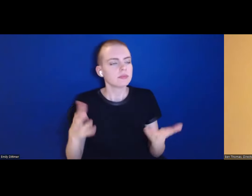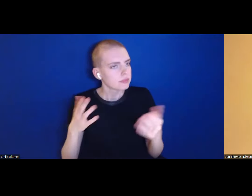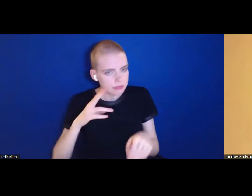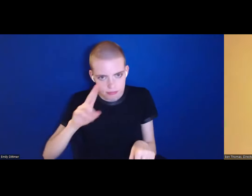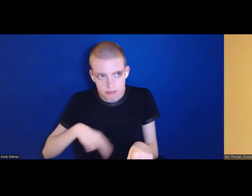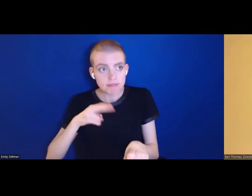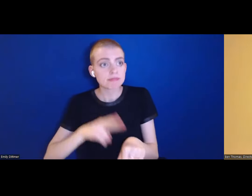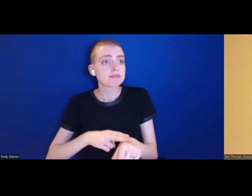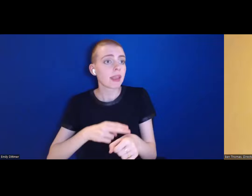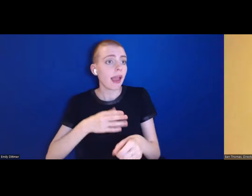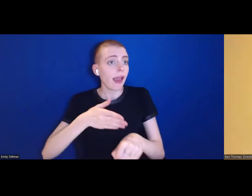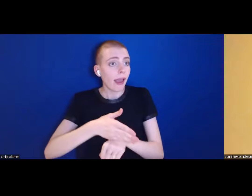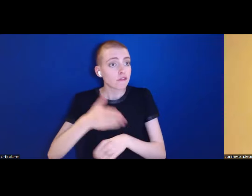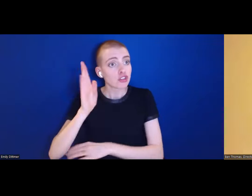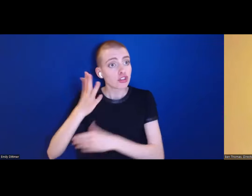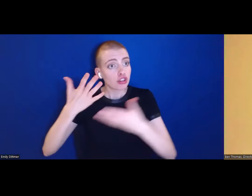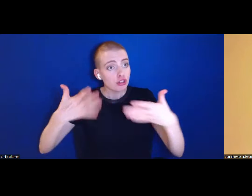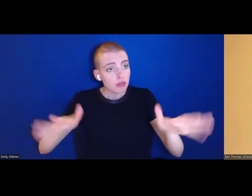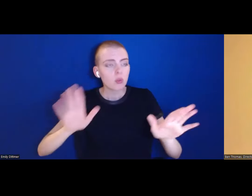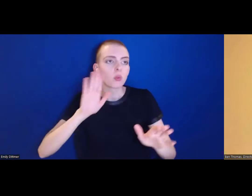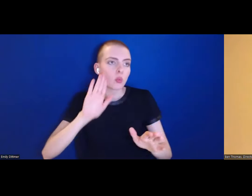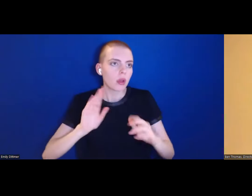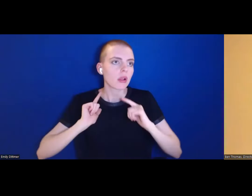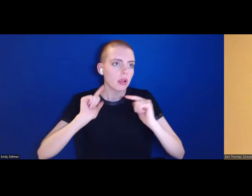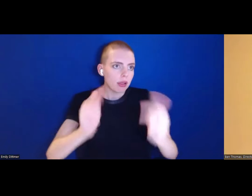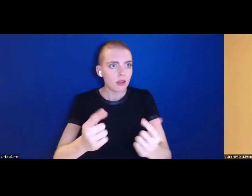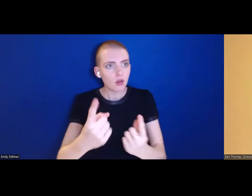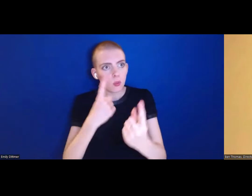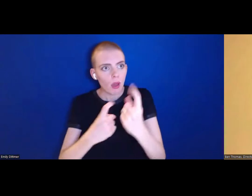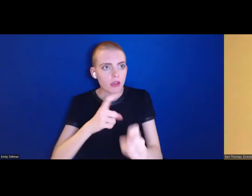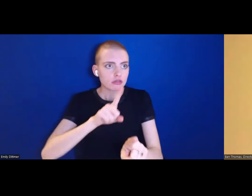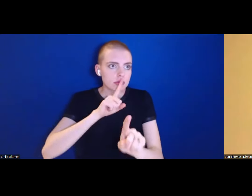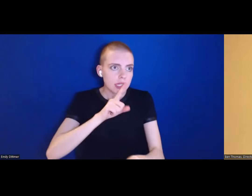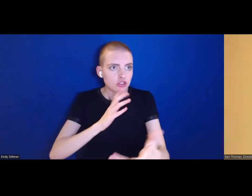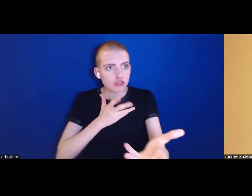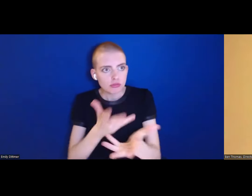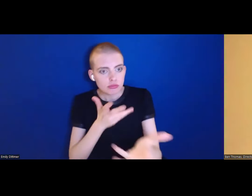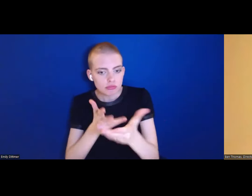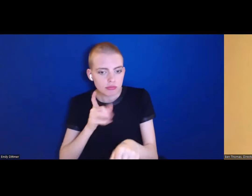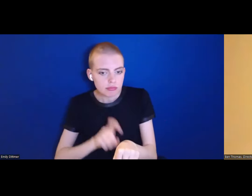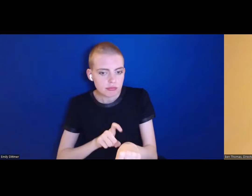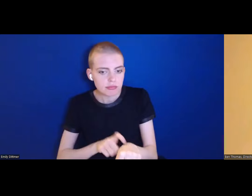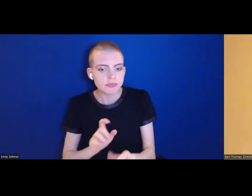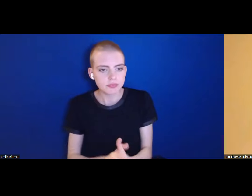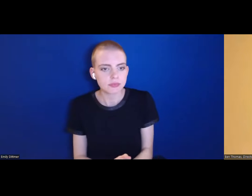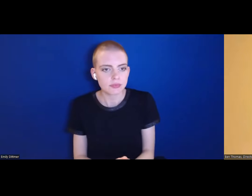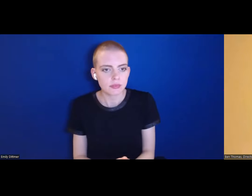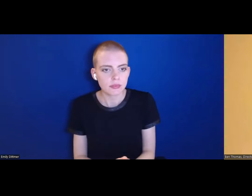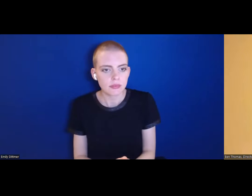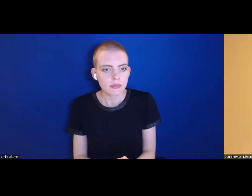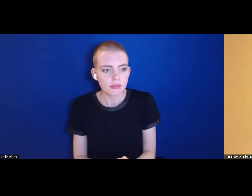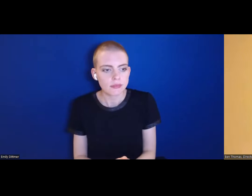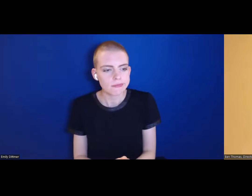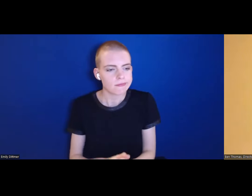for Q&A after all these lectures. So you'll get a chance to chat as well.